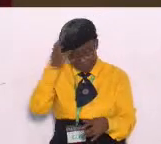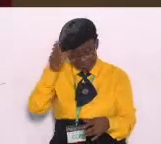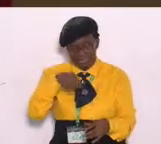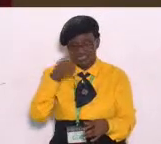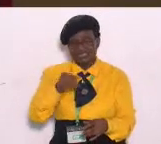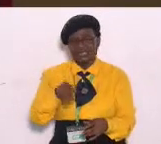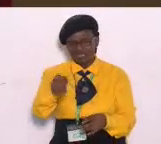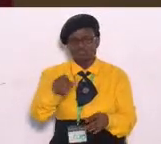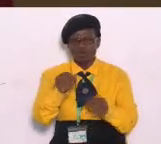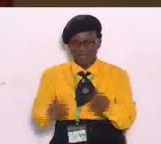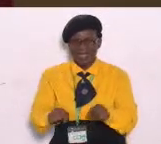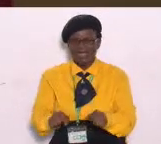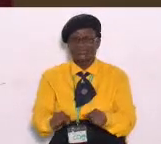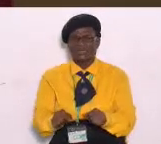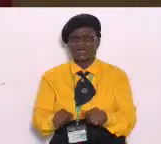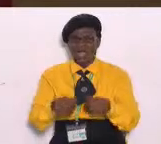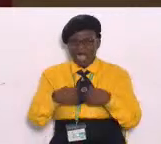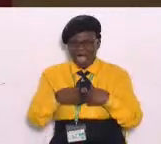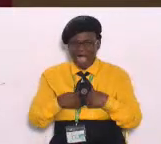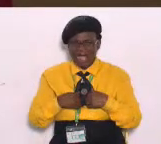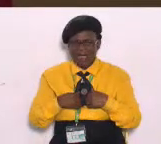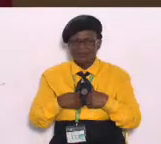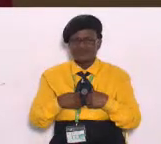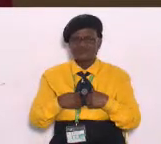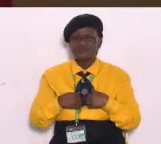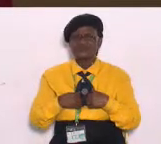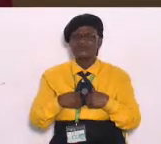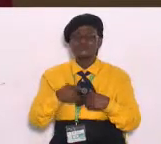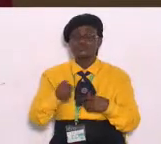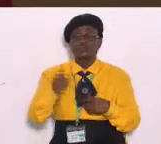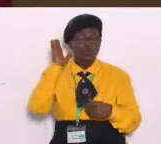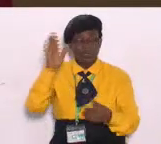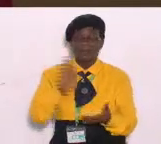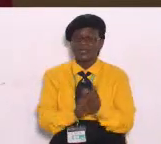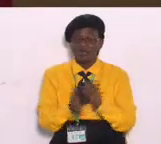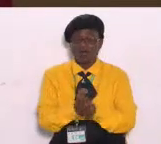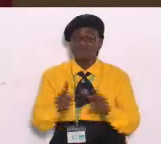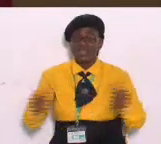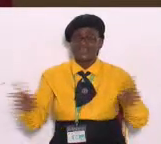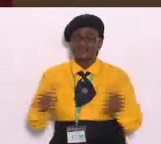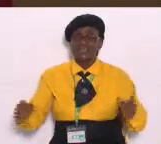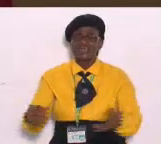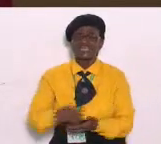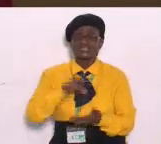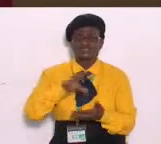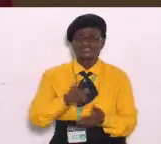You can now be very, very rich. You know the story.